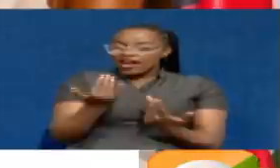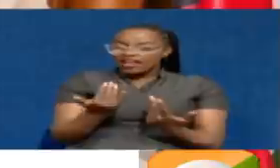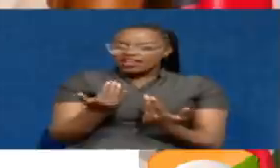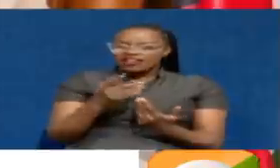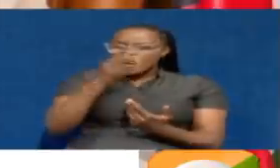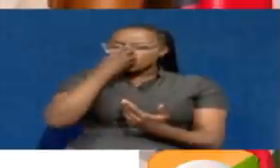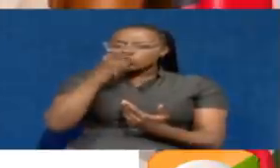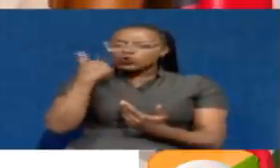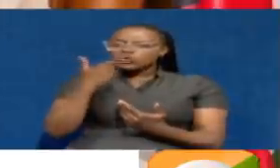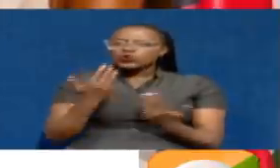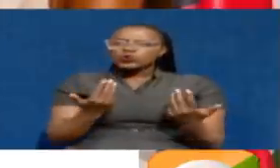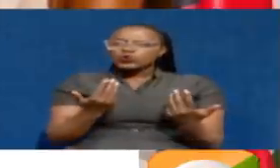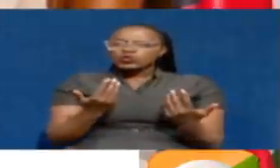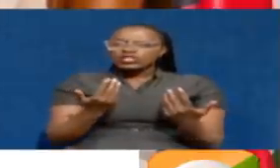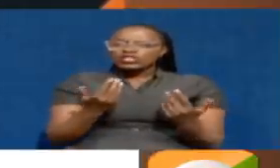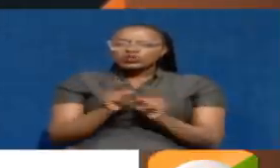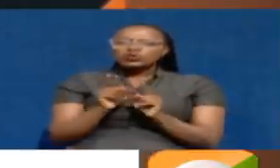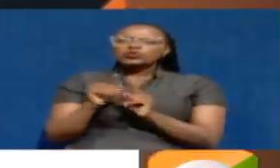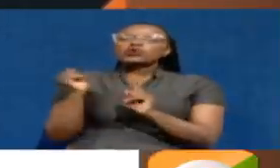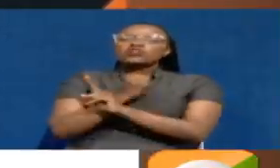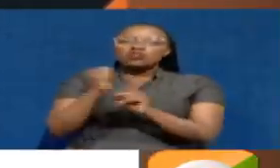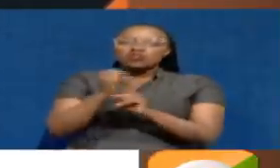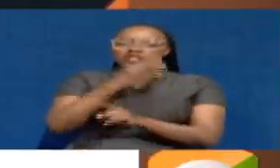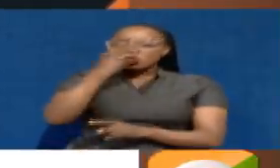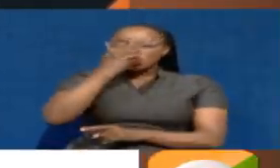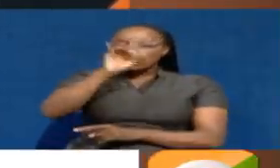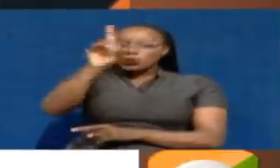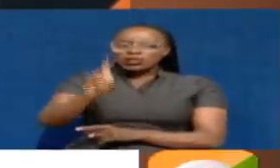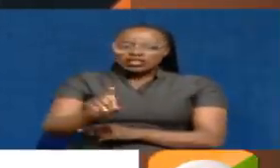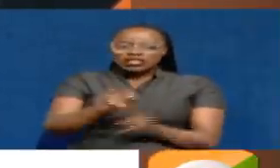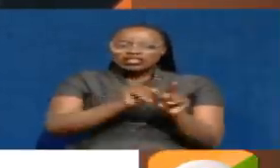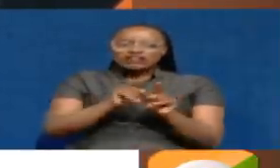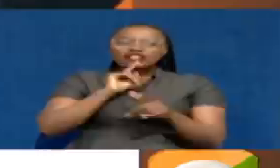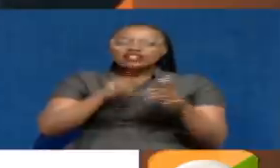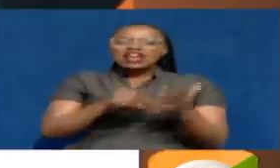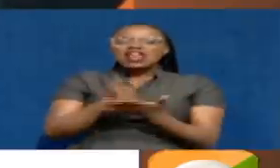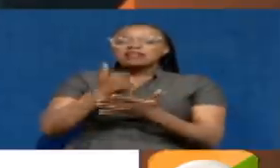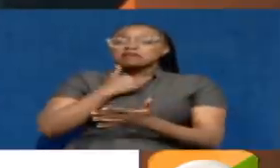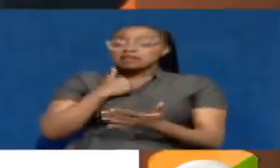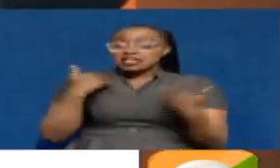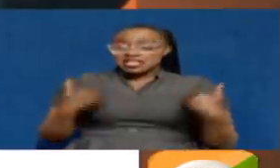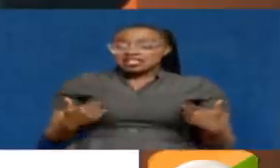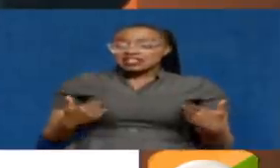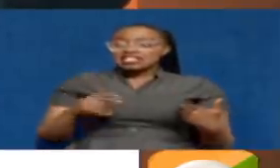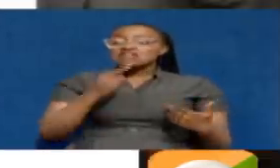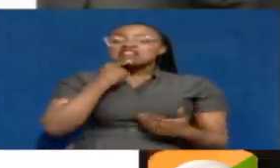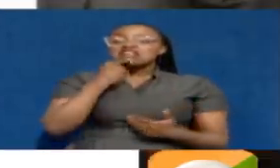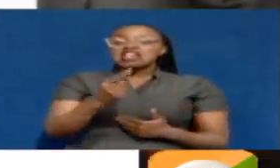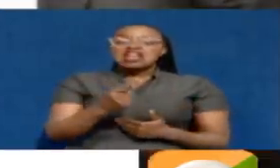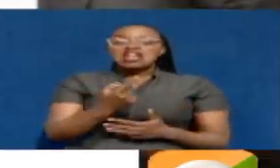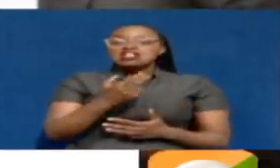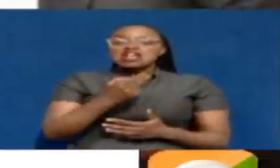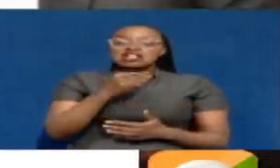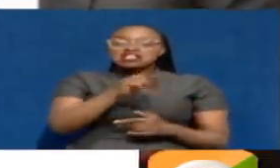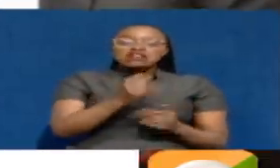Huh? Who is William Ruto to be fought? Yeah, kwanza kusema ati alinisaidia mimi. Ati alisaidia